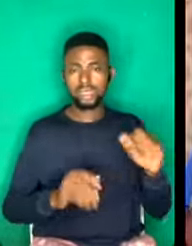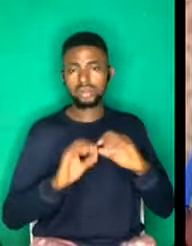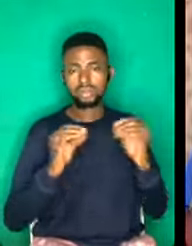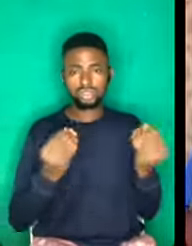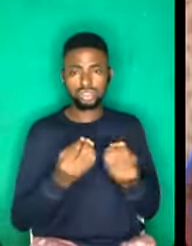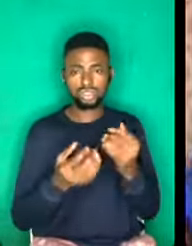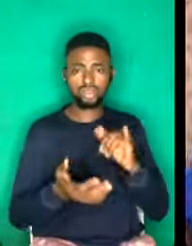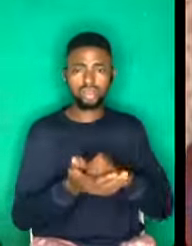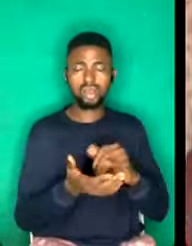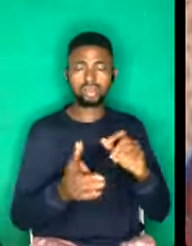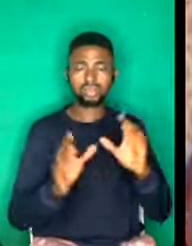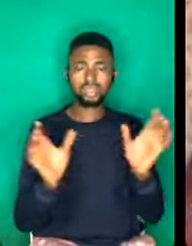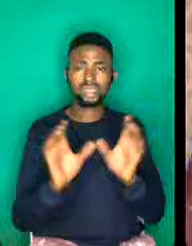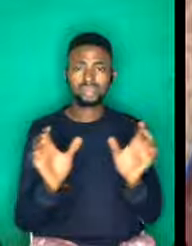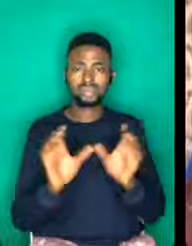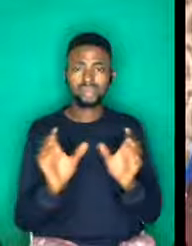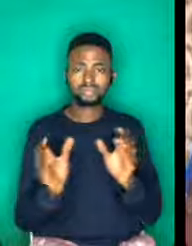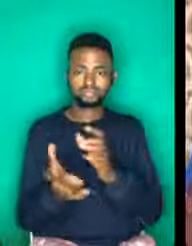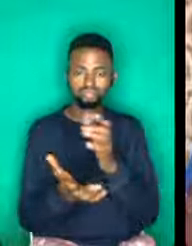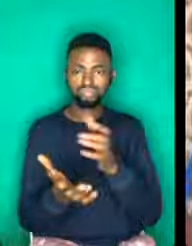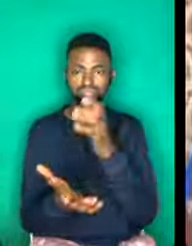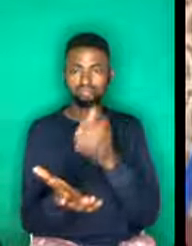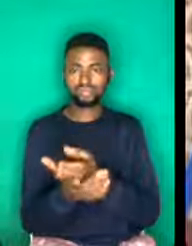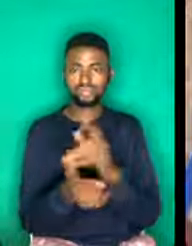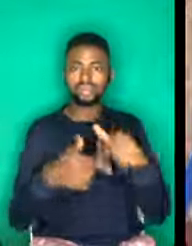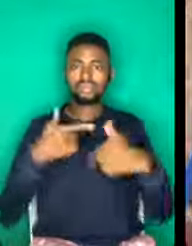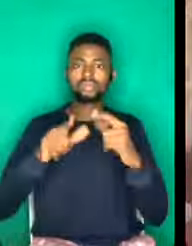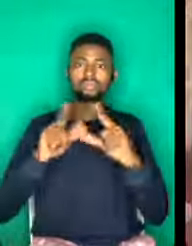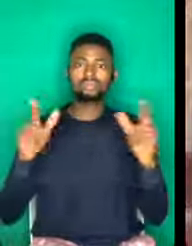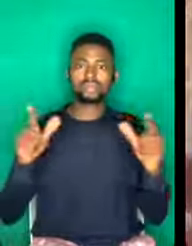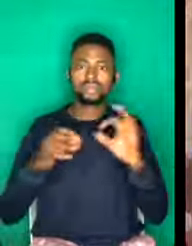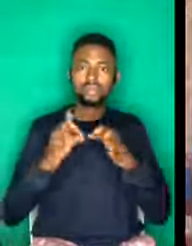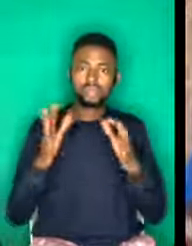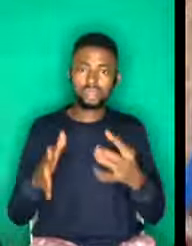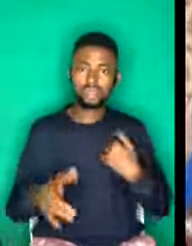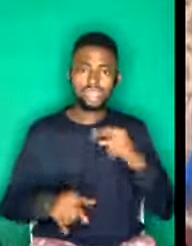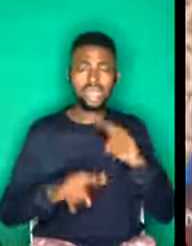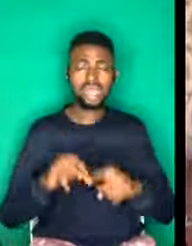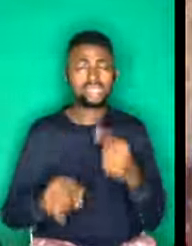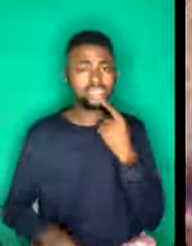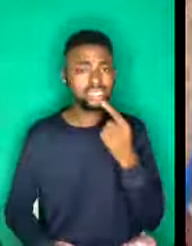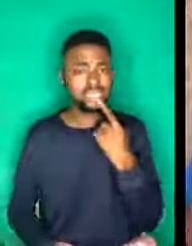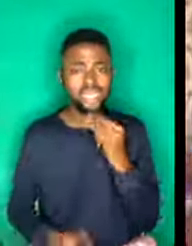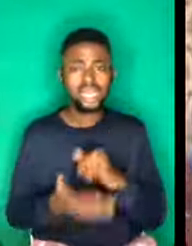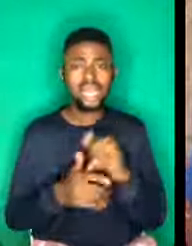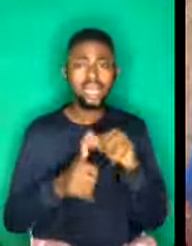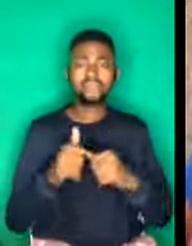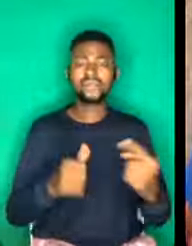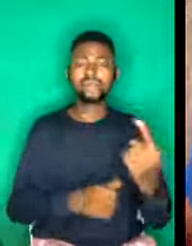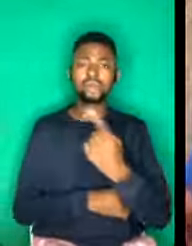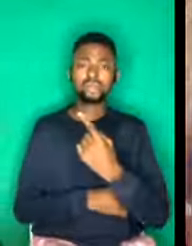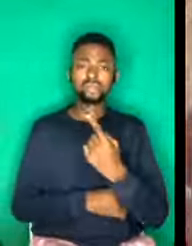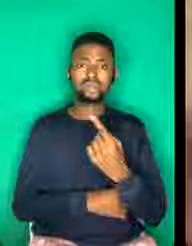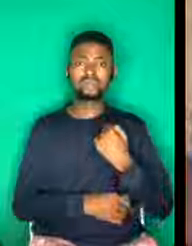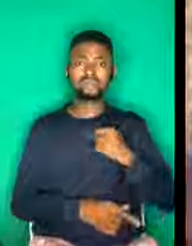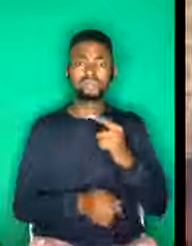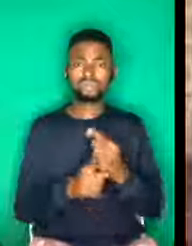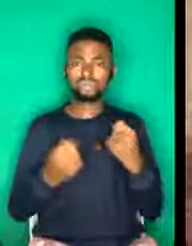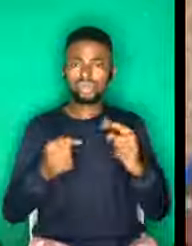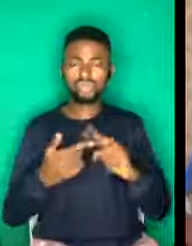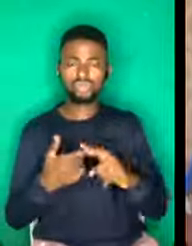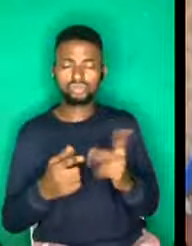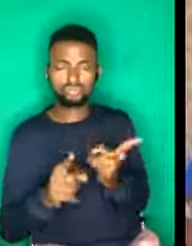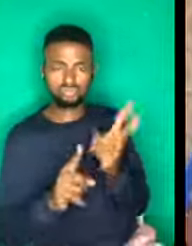not. We can't say that every. It's just we are just trying to implement. We are just pushing for it. The noise is not